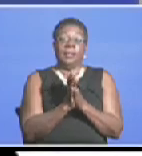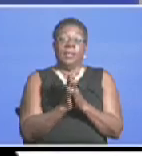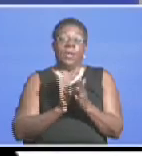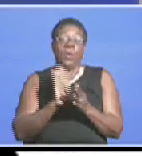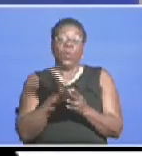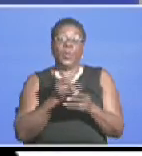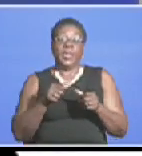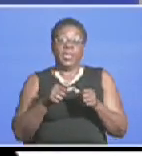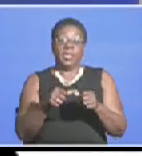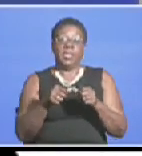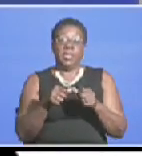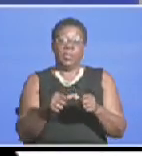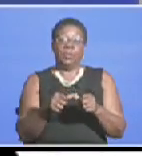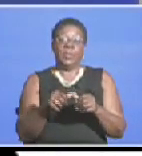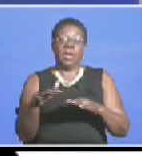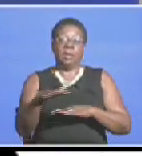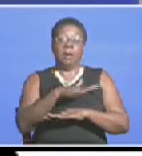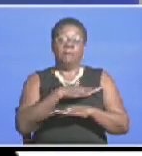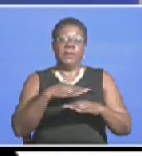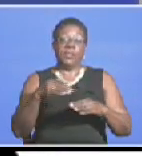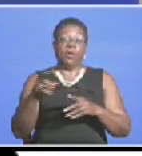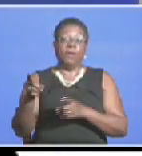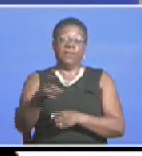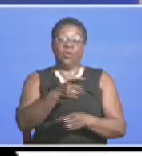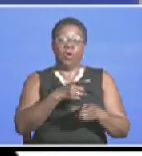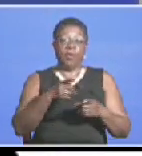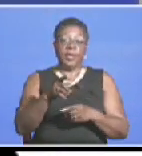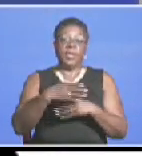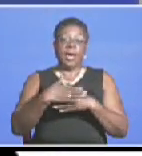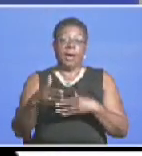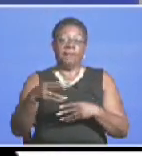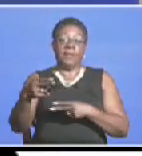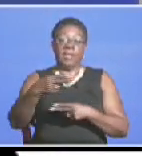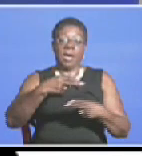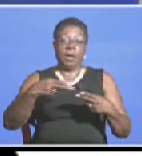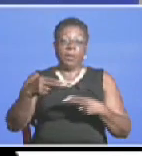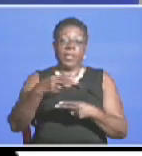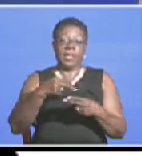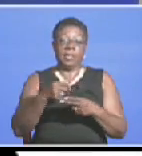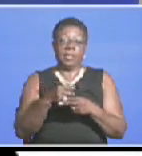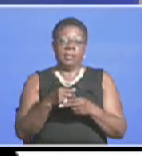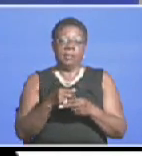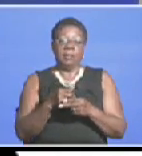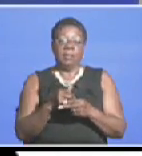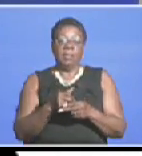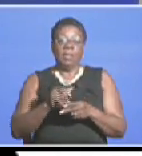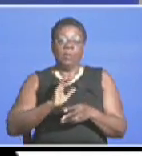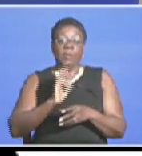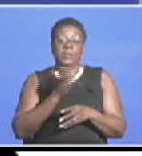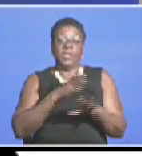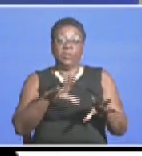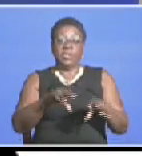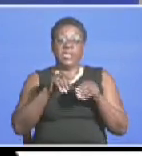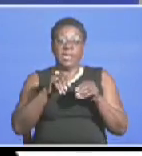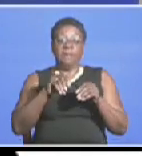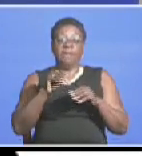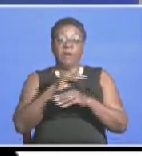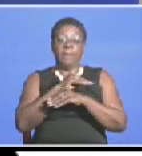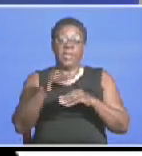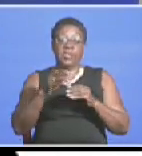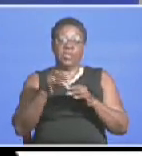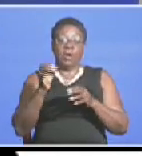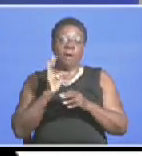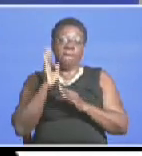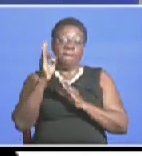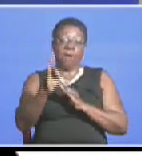We're continuing tonight of our coverage of Dorian, the aftermath, and there's a release we just received from the Ministry of Foreign